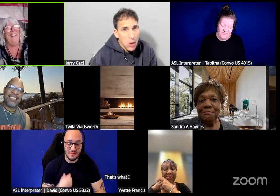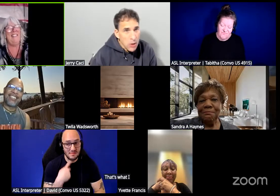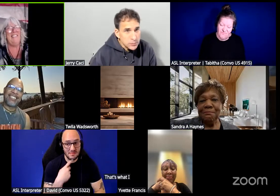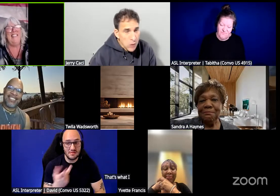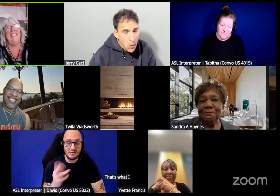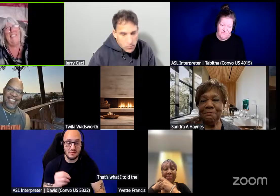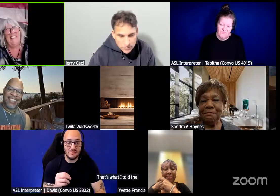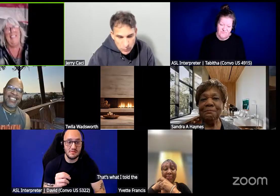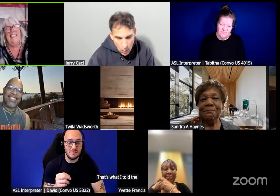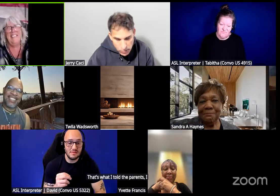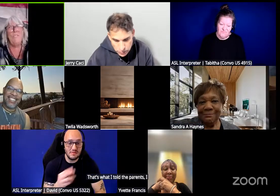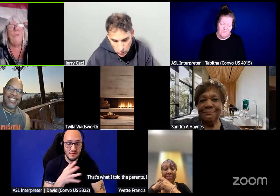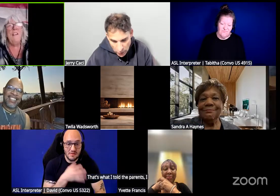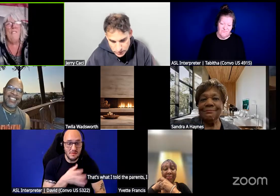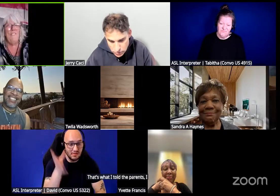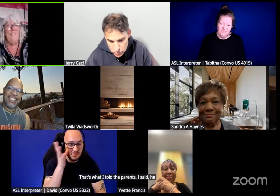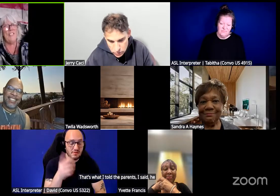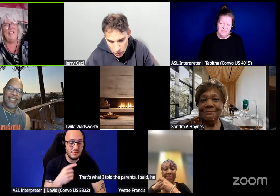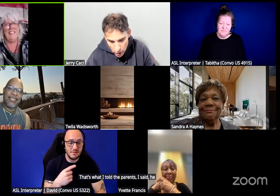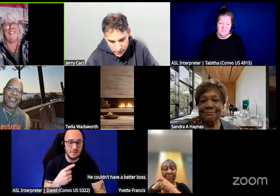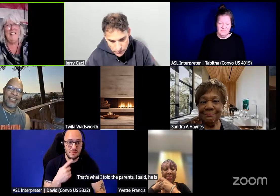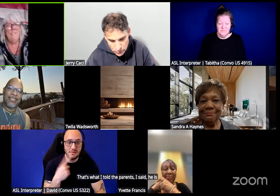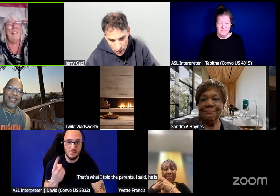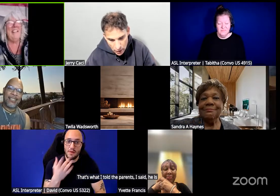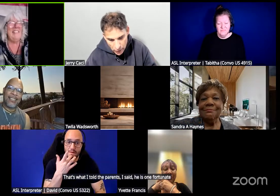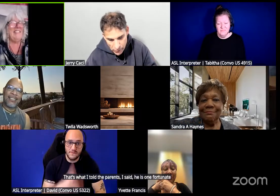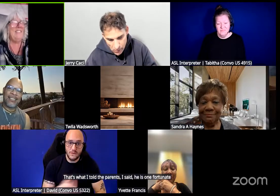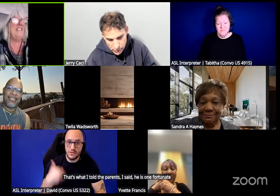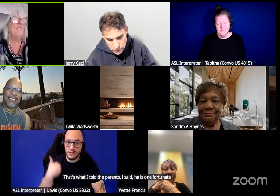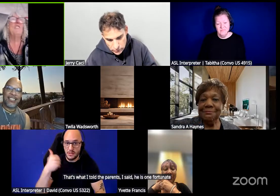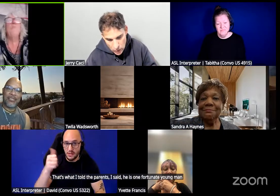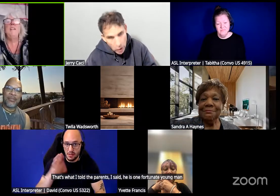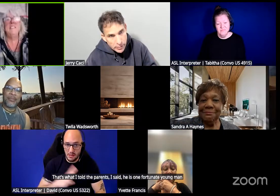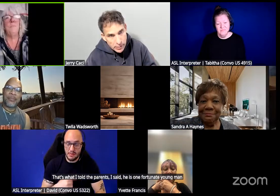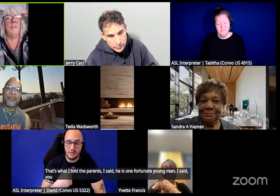the parents. I said, he is one fortunate young man.